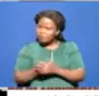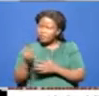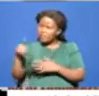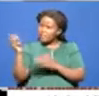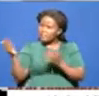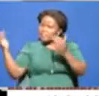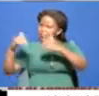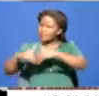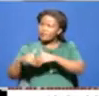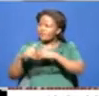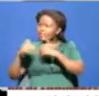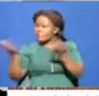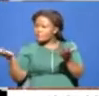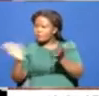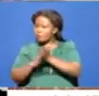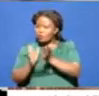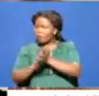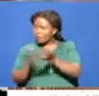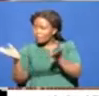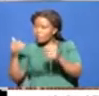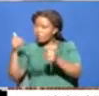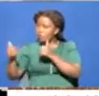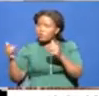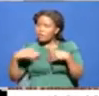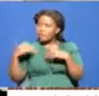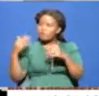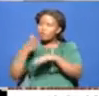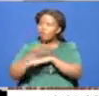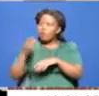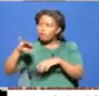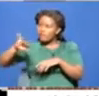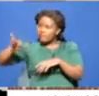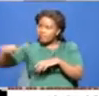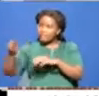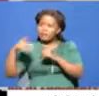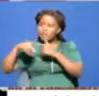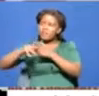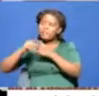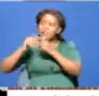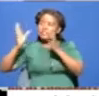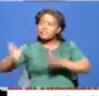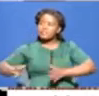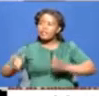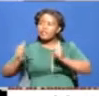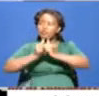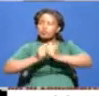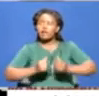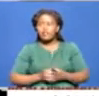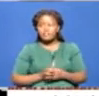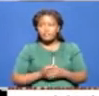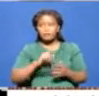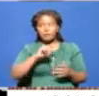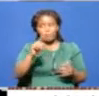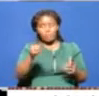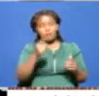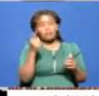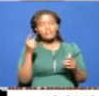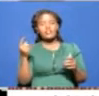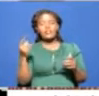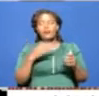brings together almost 3,000 engineers together? Okay. First of all, let me say that I am